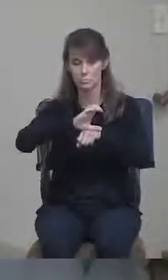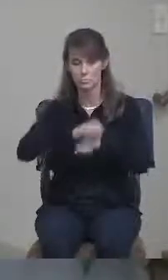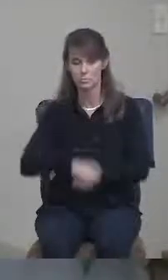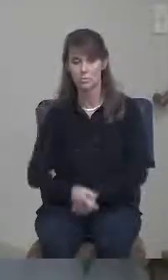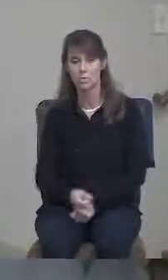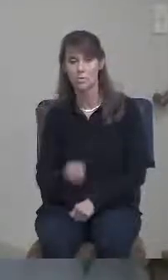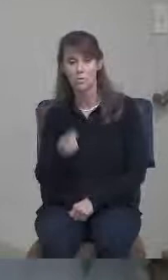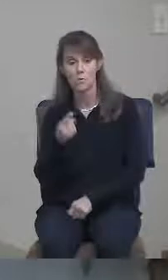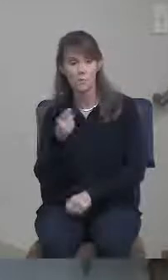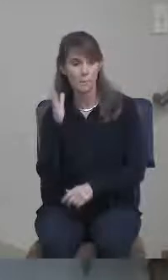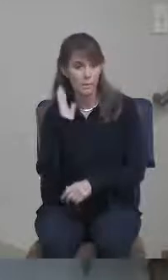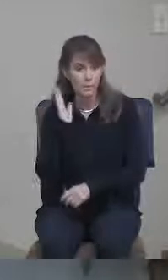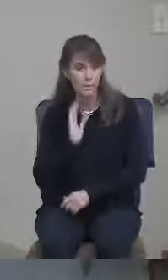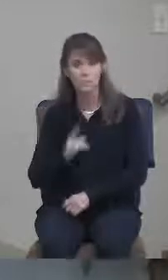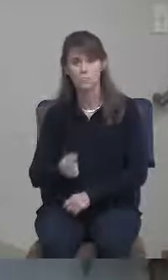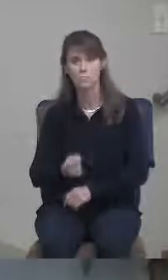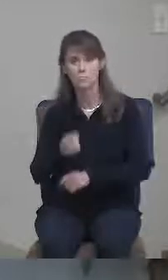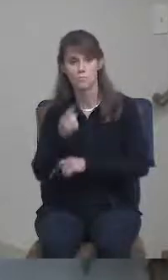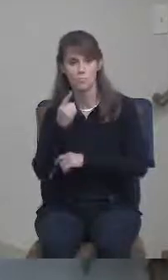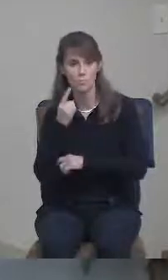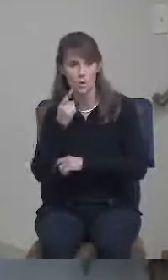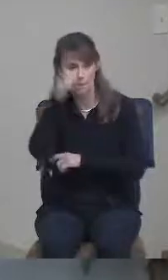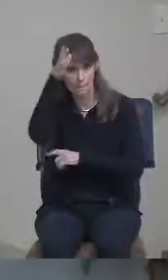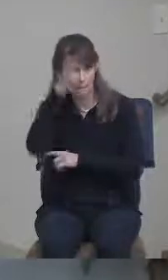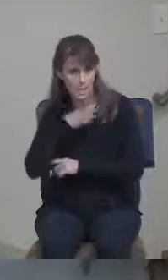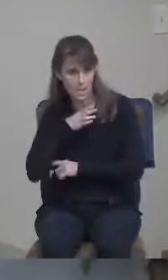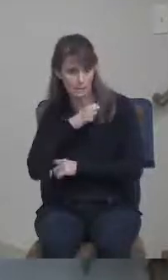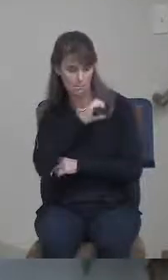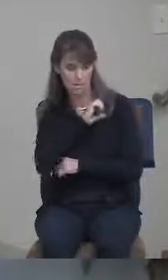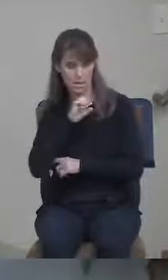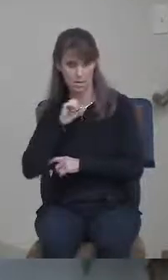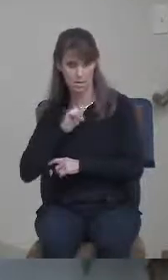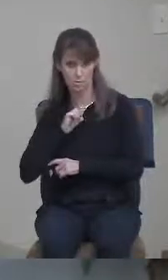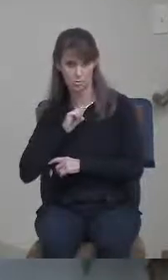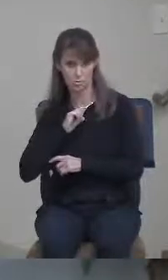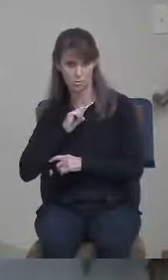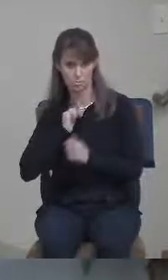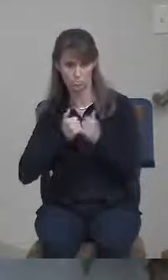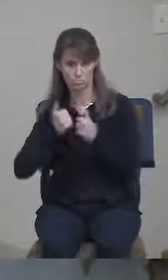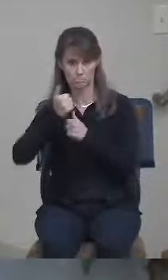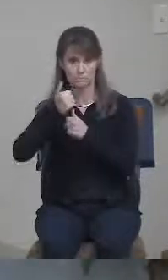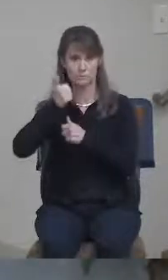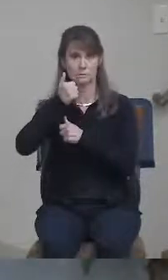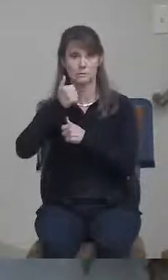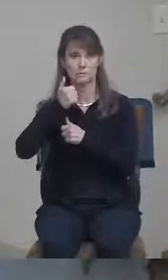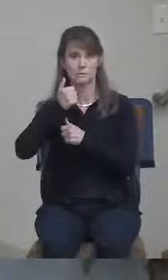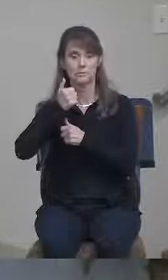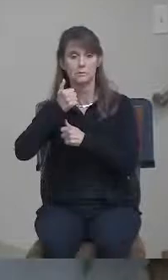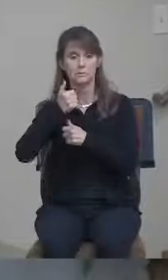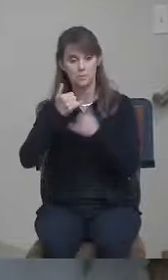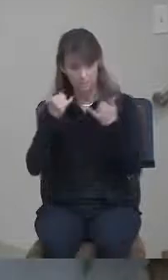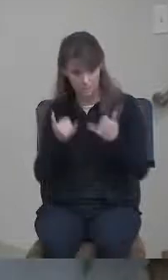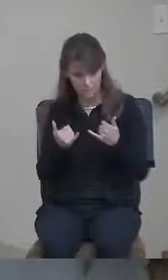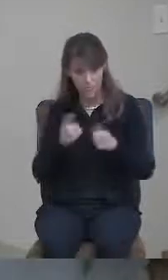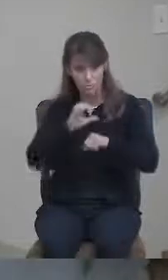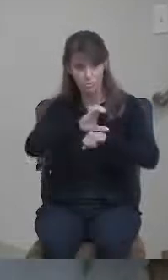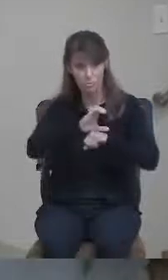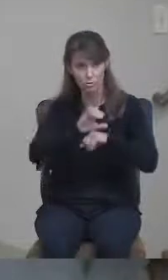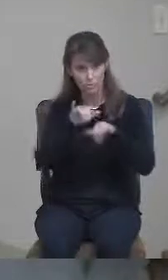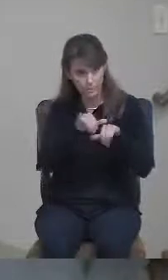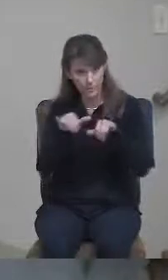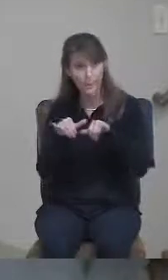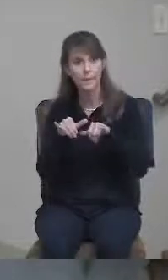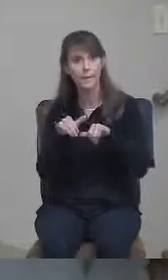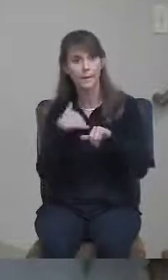elder who would preside over the meetings. Same thing, we do the same thing today. The church here has elders, and we meet,